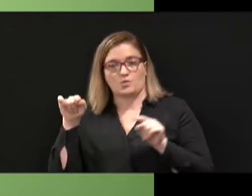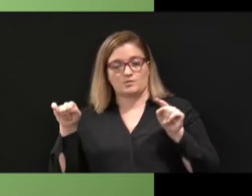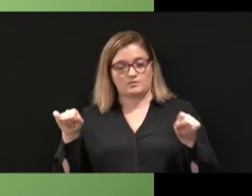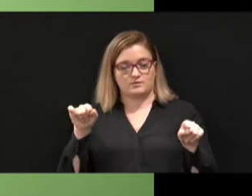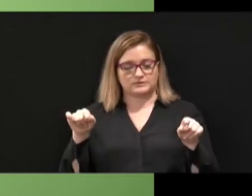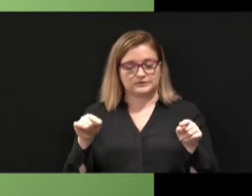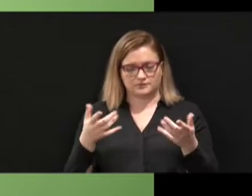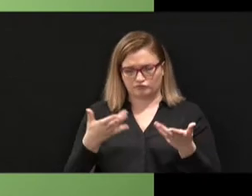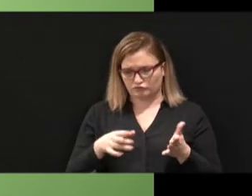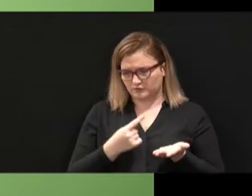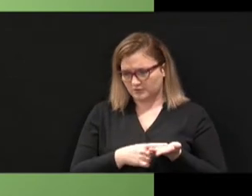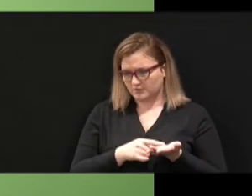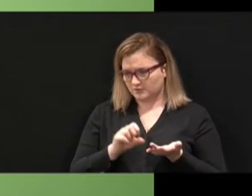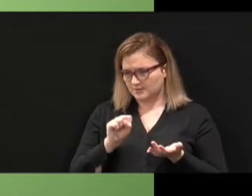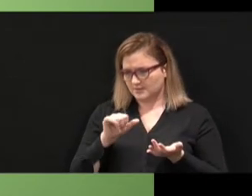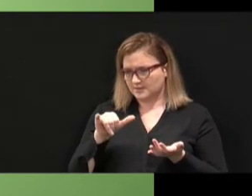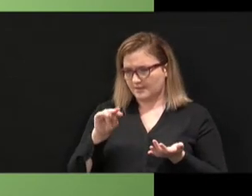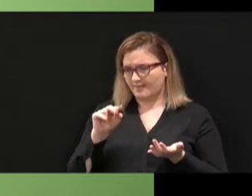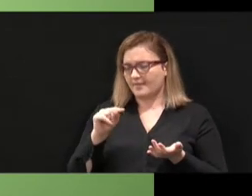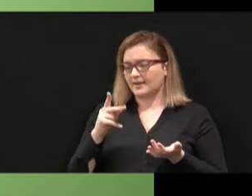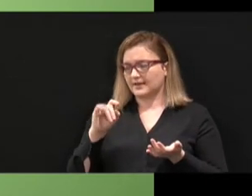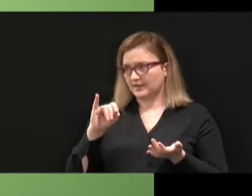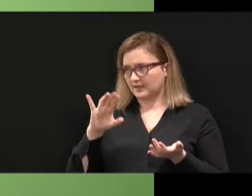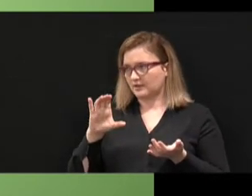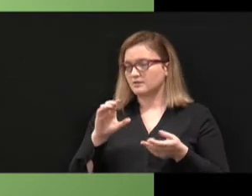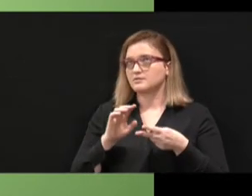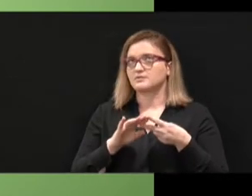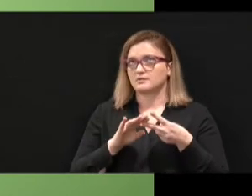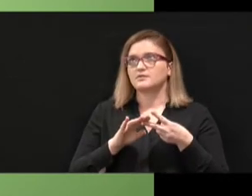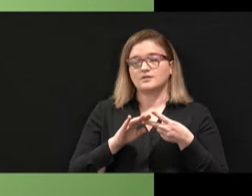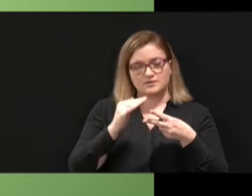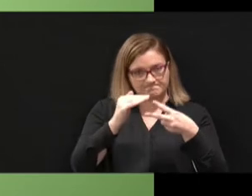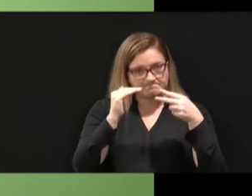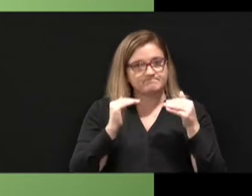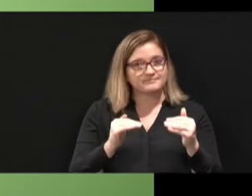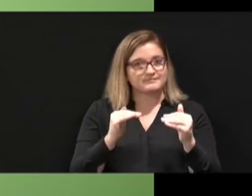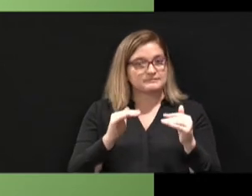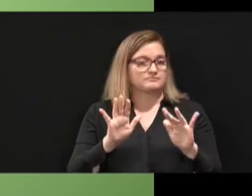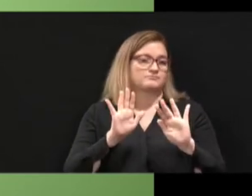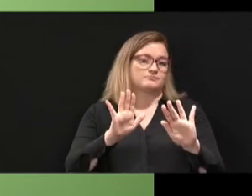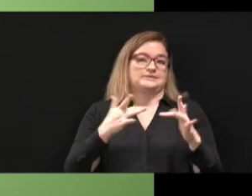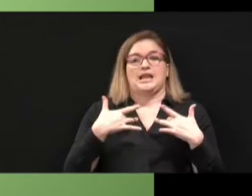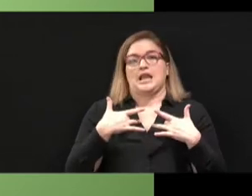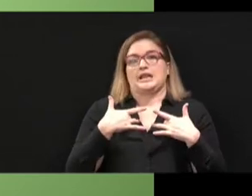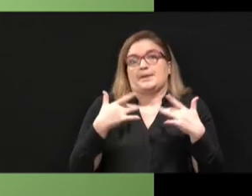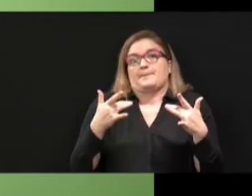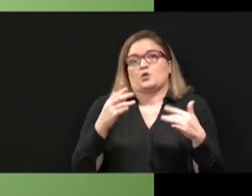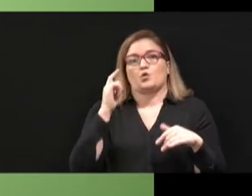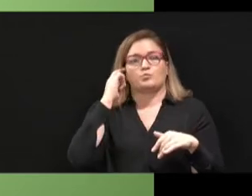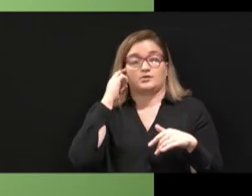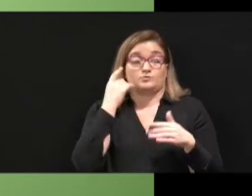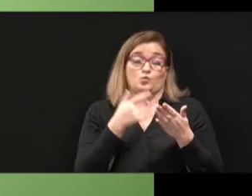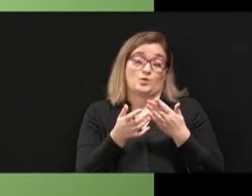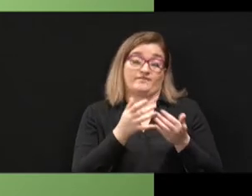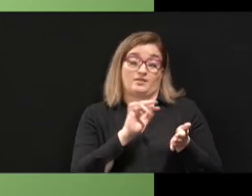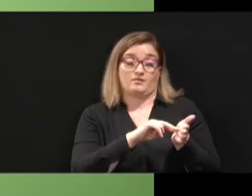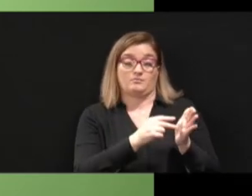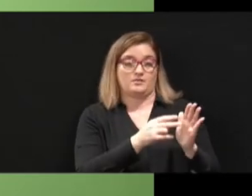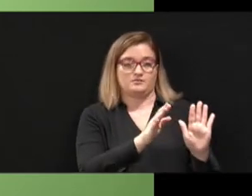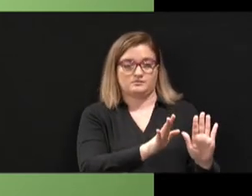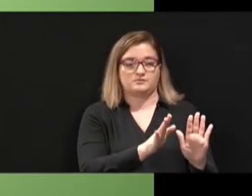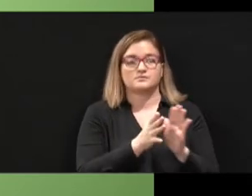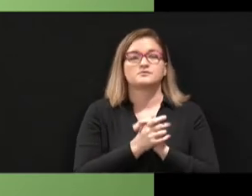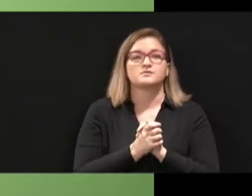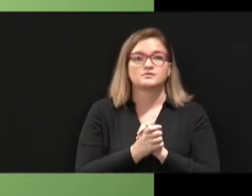synthetic. The research shows that the typical brain, whatever typical is, needs between 5